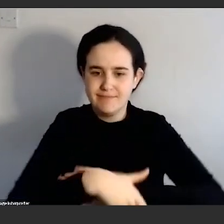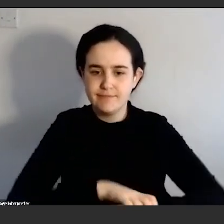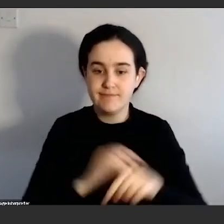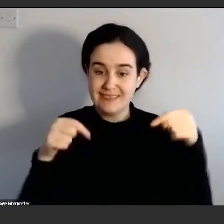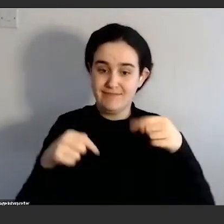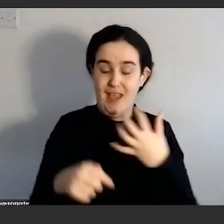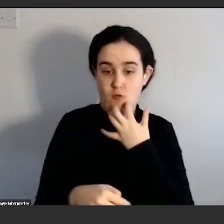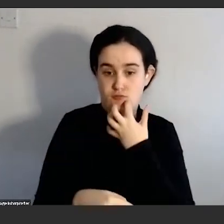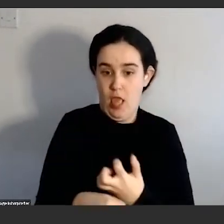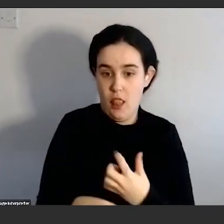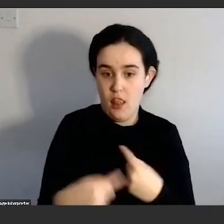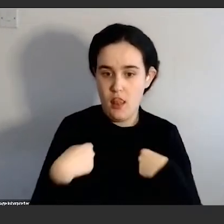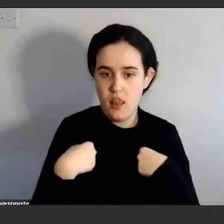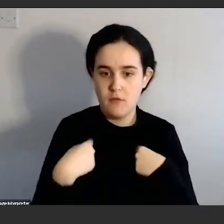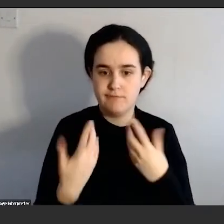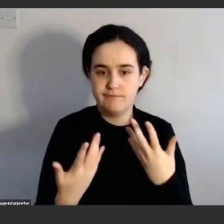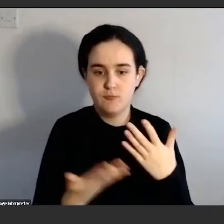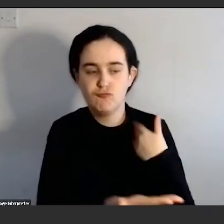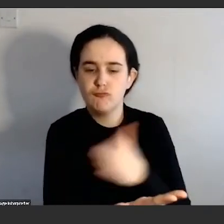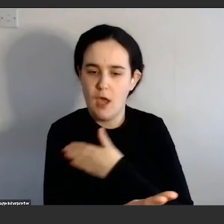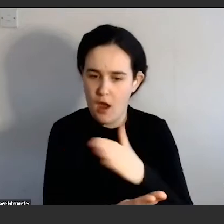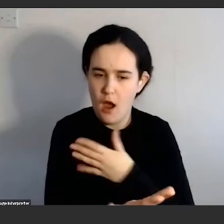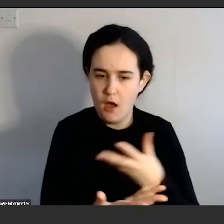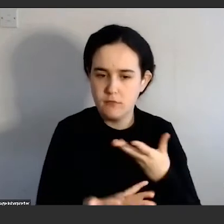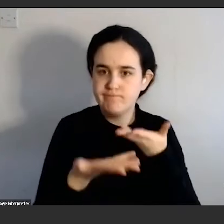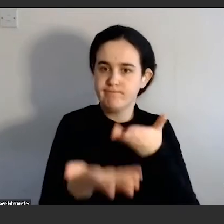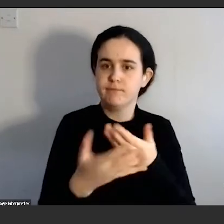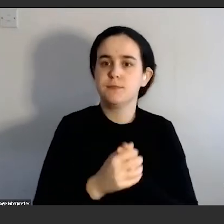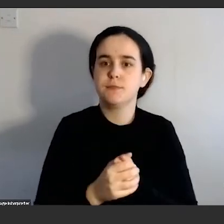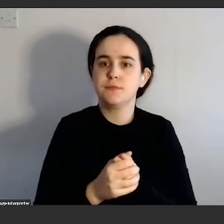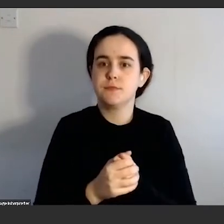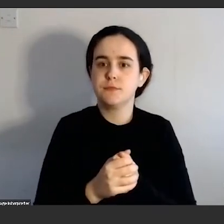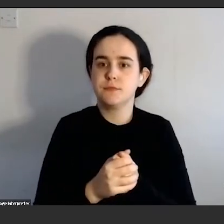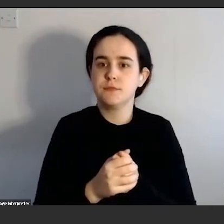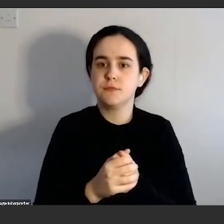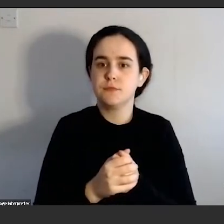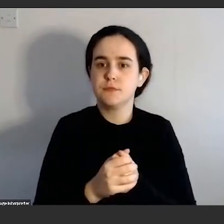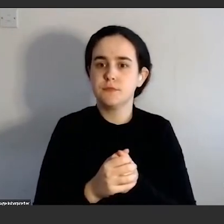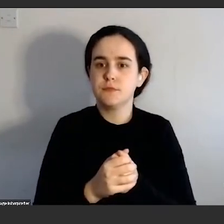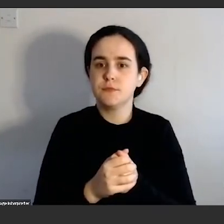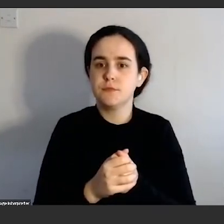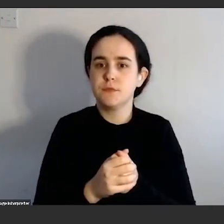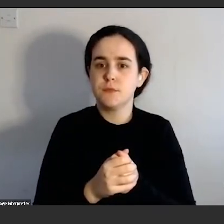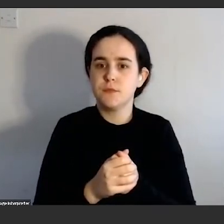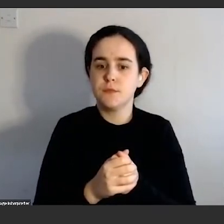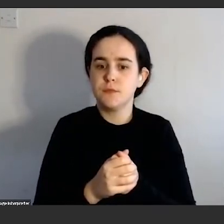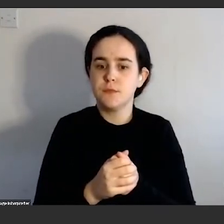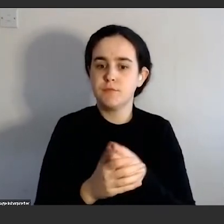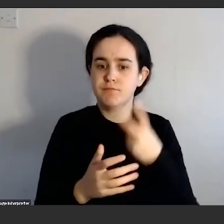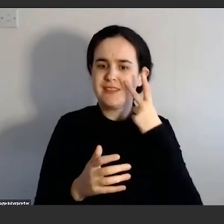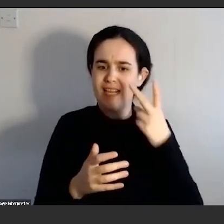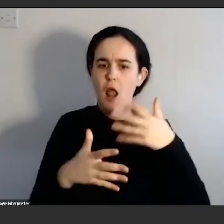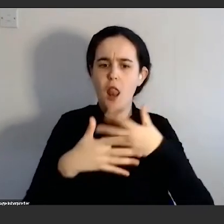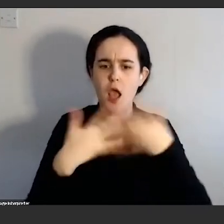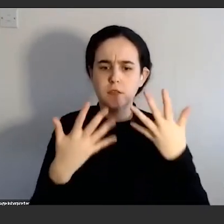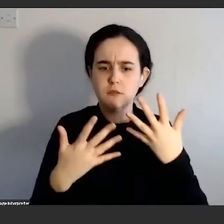sign language and instructed, I'll give you an example, we instructed all general hospitals to hold a transparent